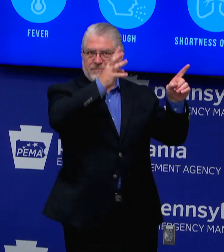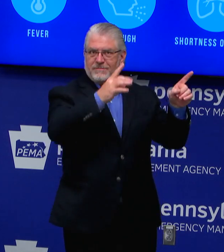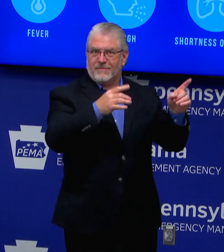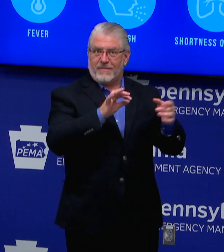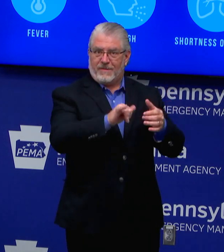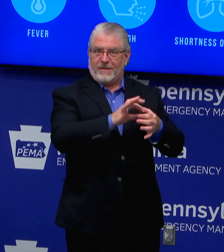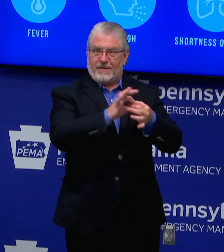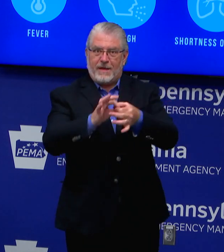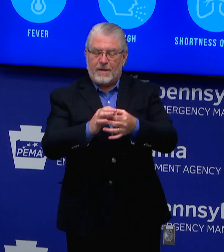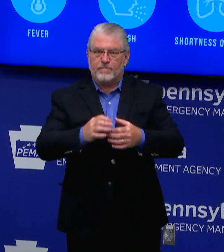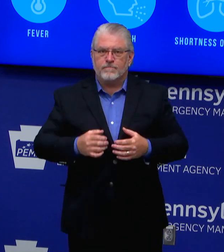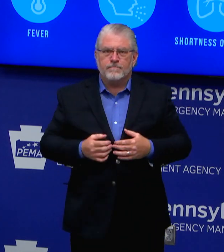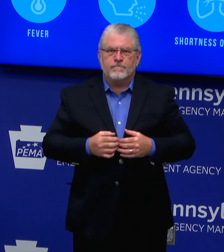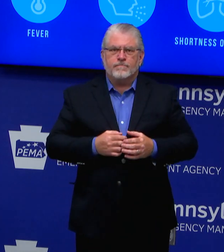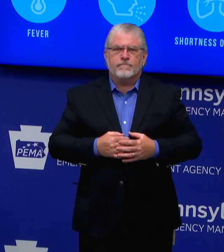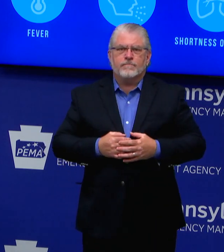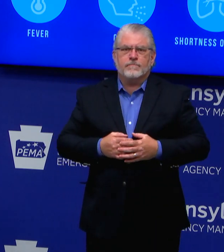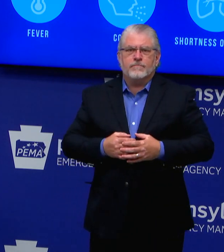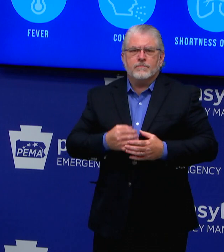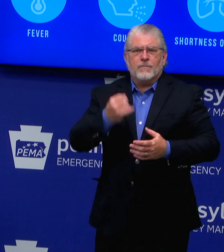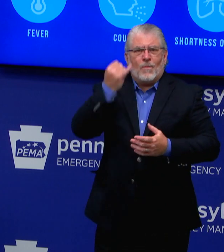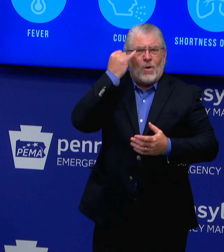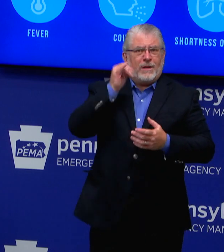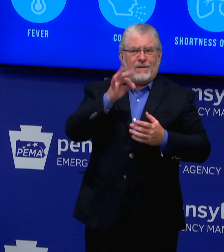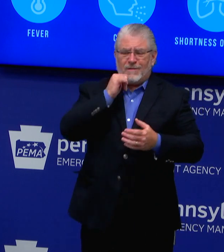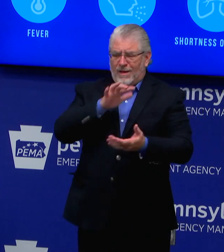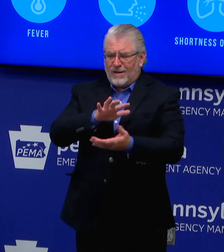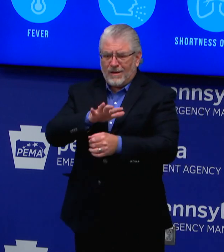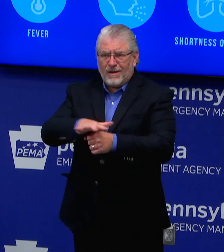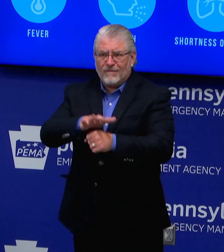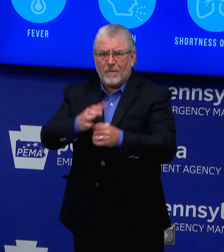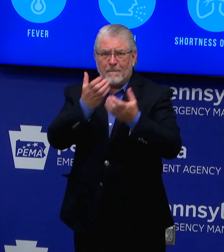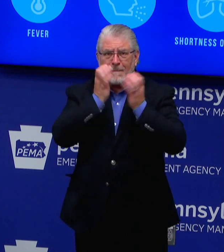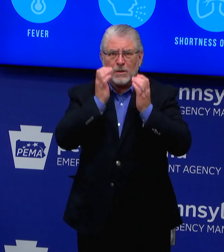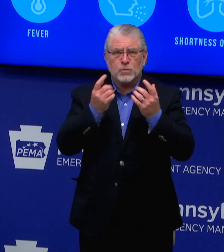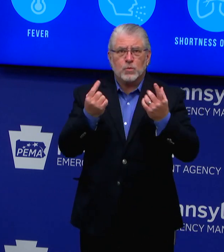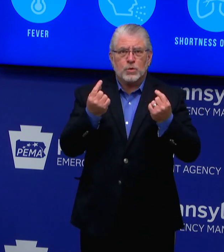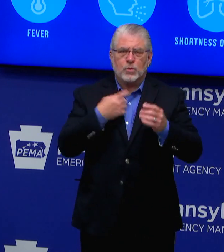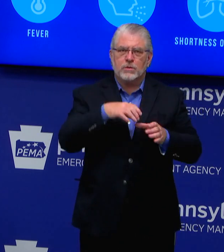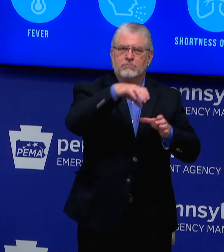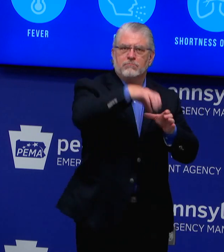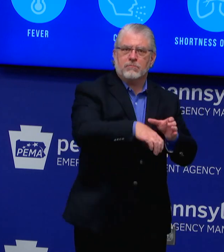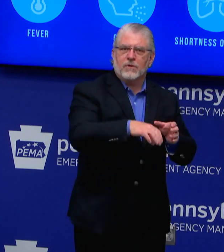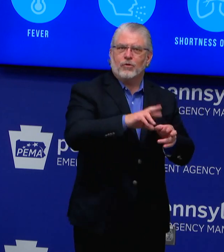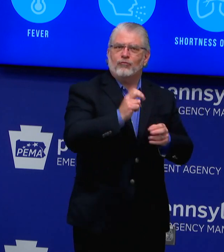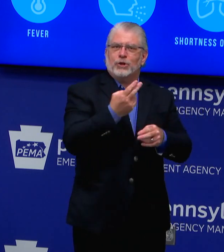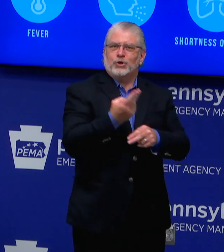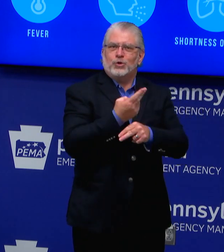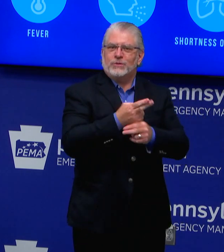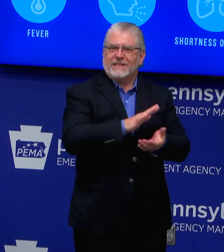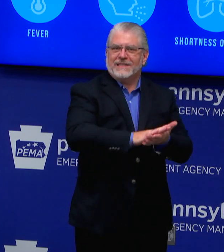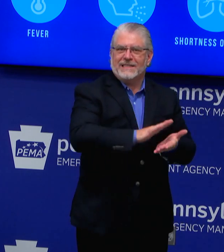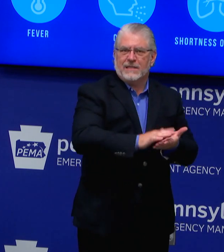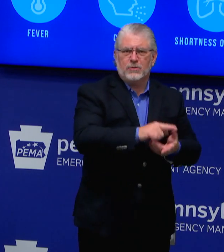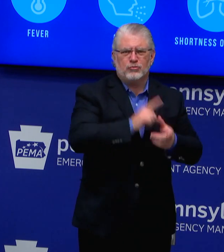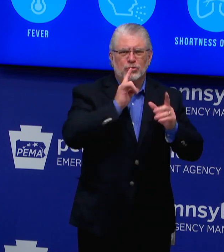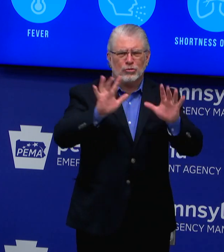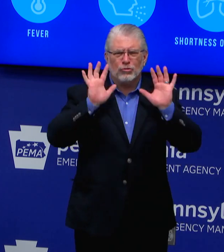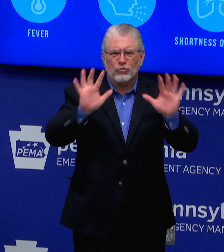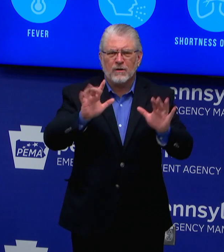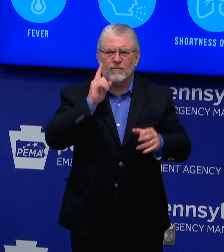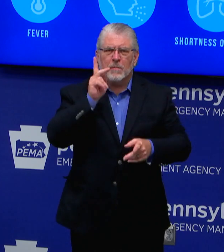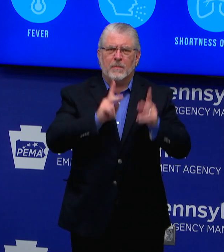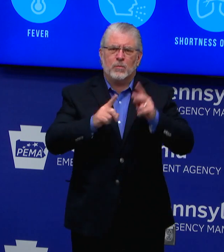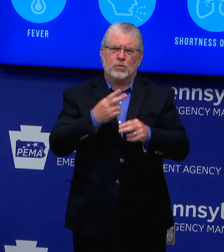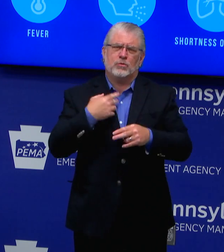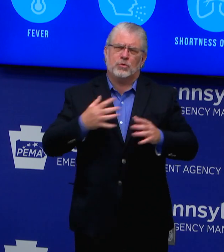clean N95 masks, and I encourage organizations to take advantage of it. It's just one of many programs that PEMA